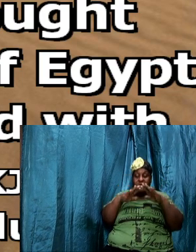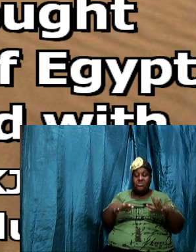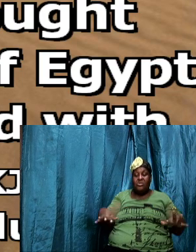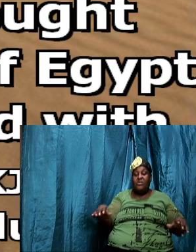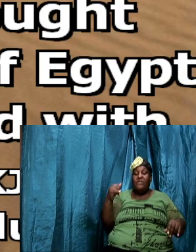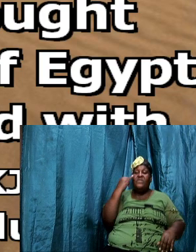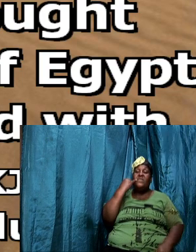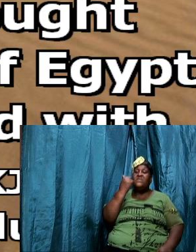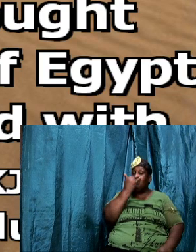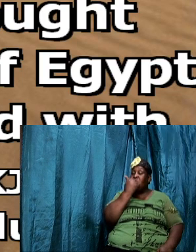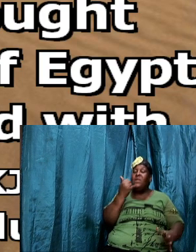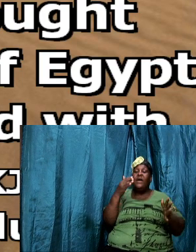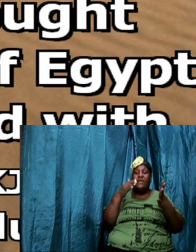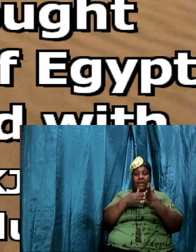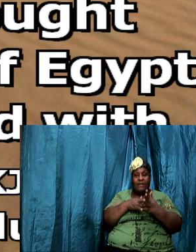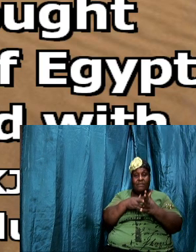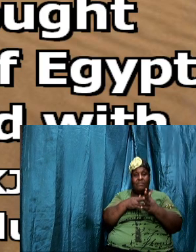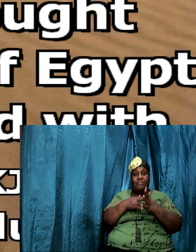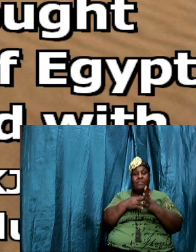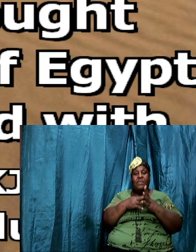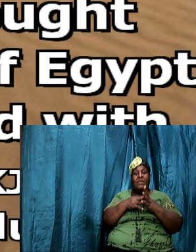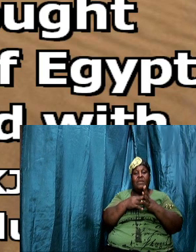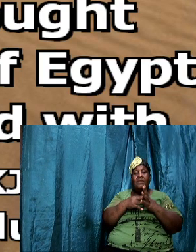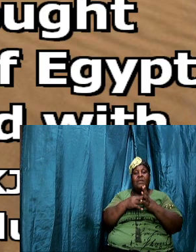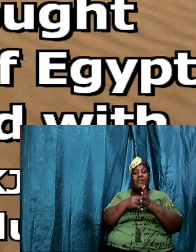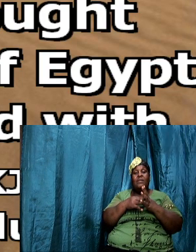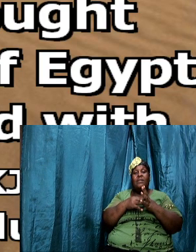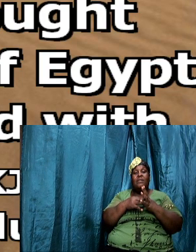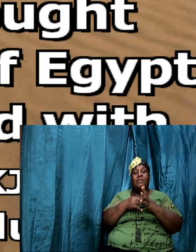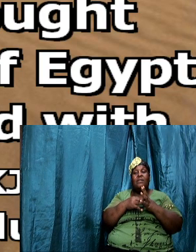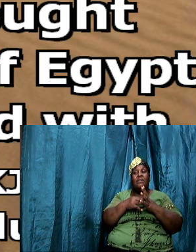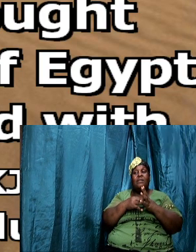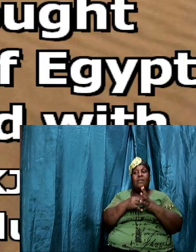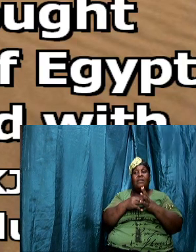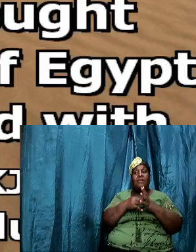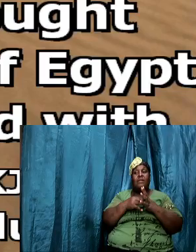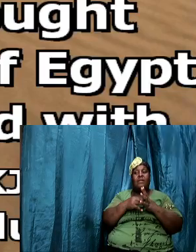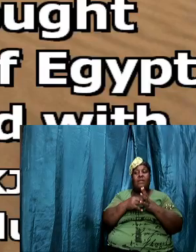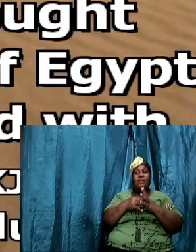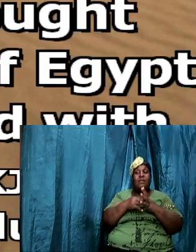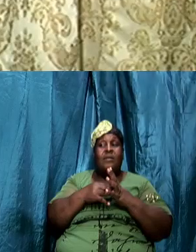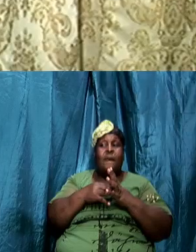making is this, brothers and sisters, the point we are making is this.